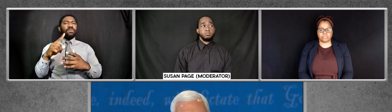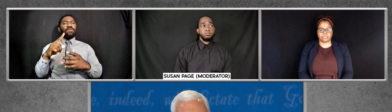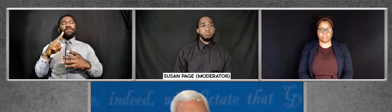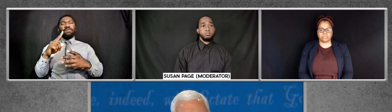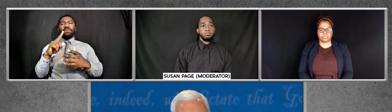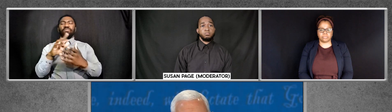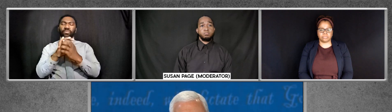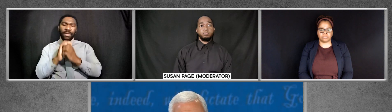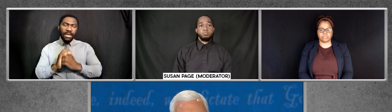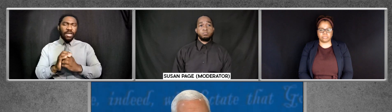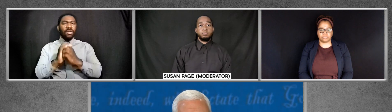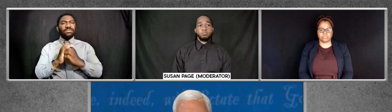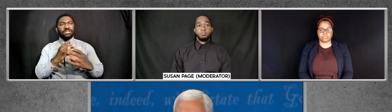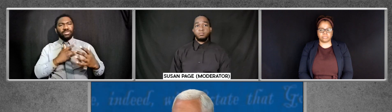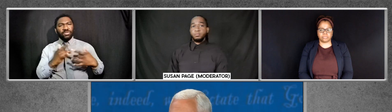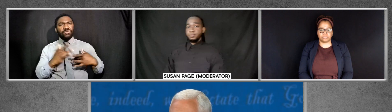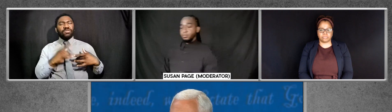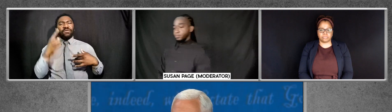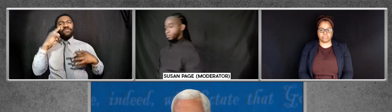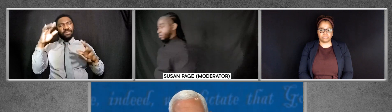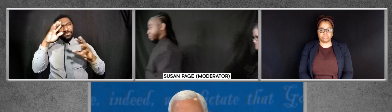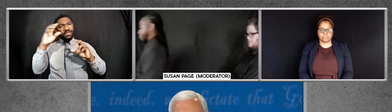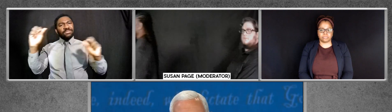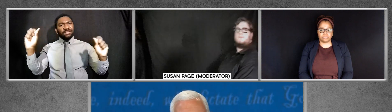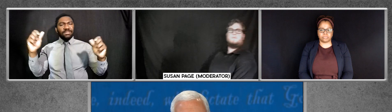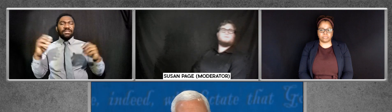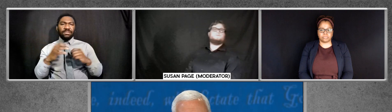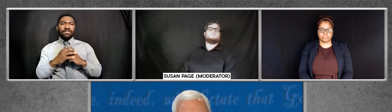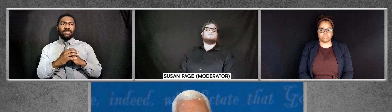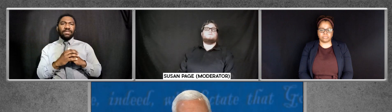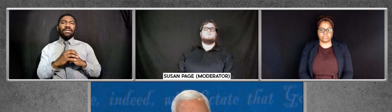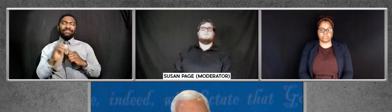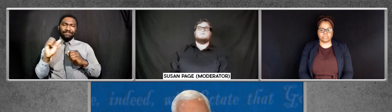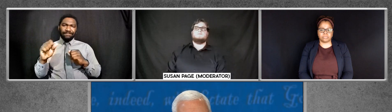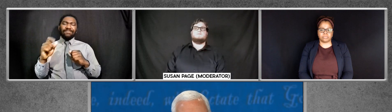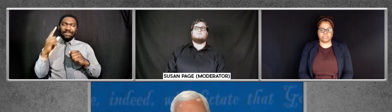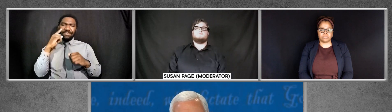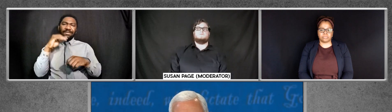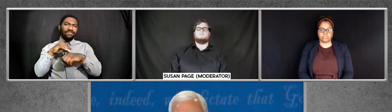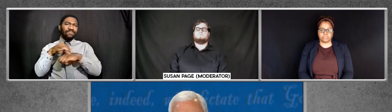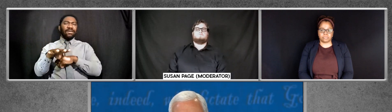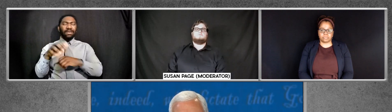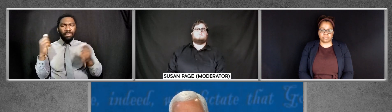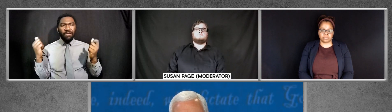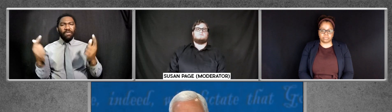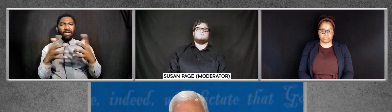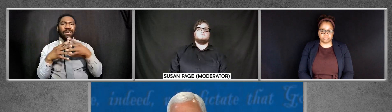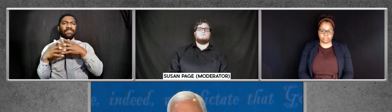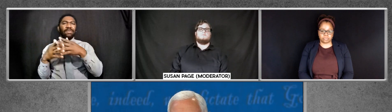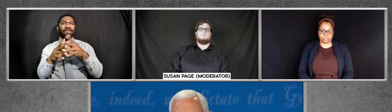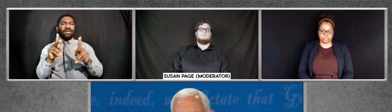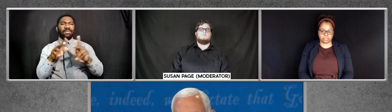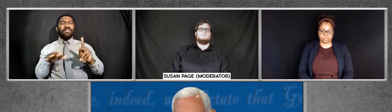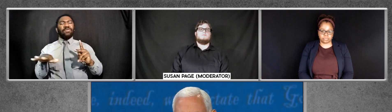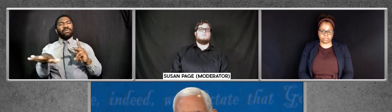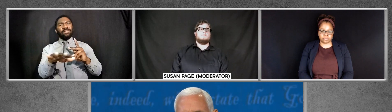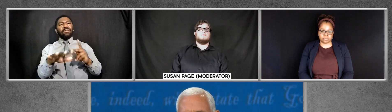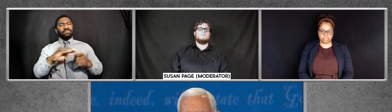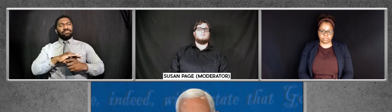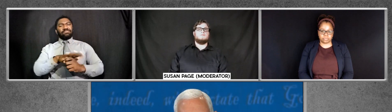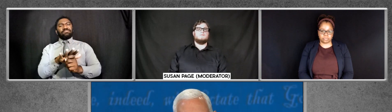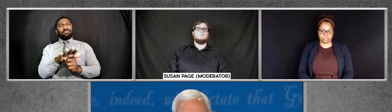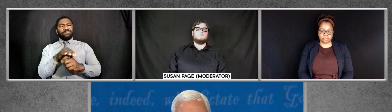the prayers and the concern that have ushered forth for every American impacted by the coronavirus. But the care the President